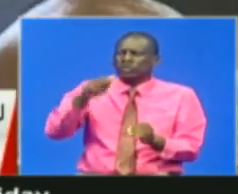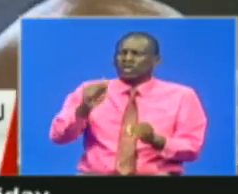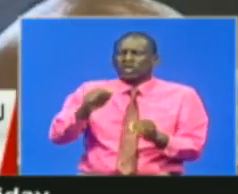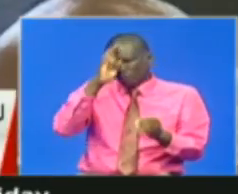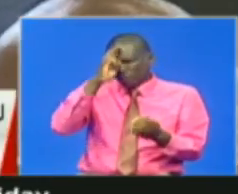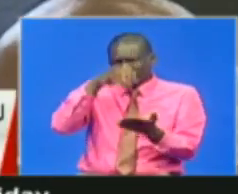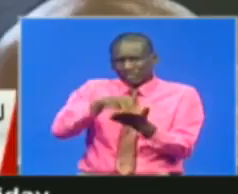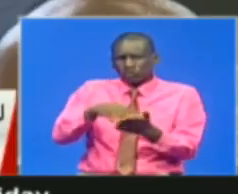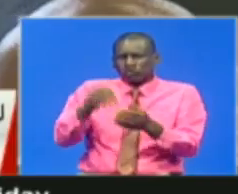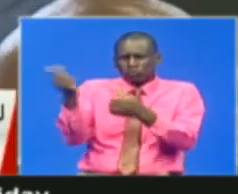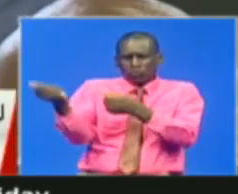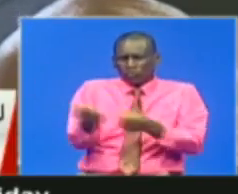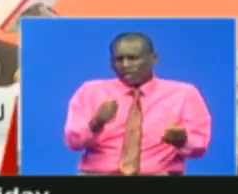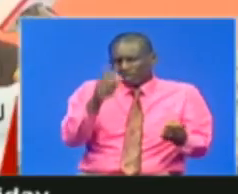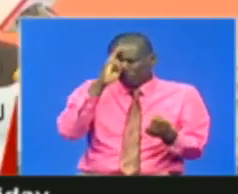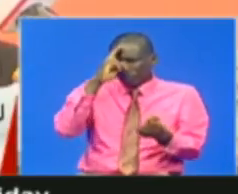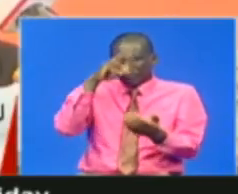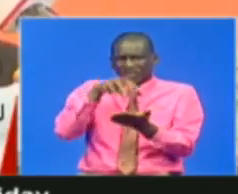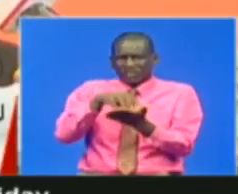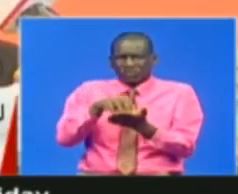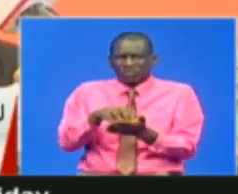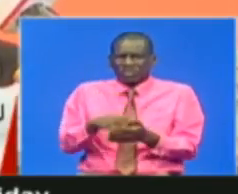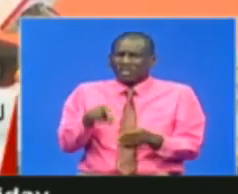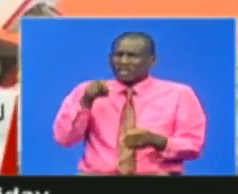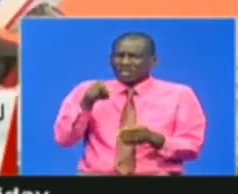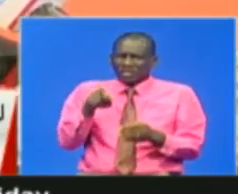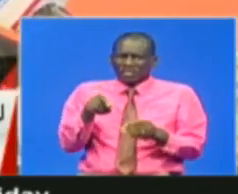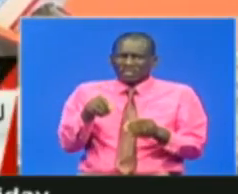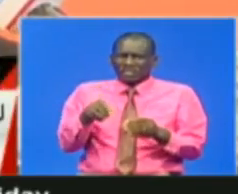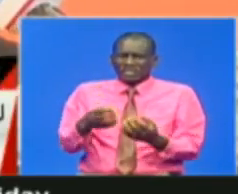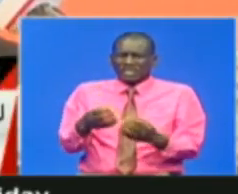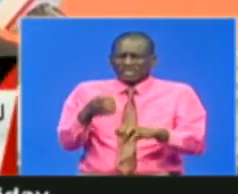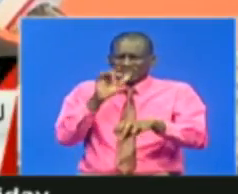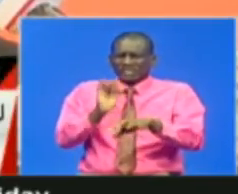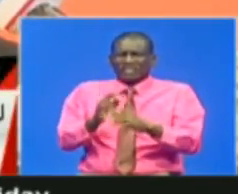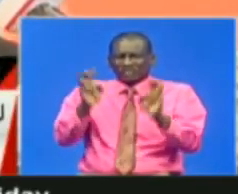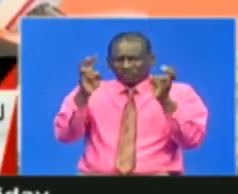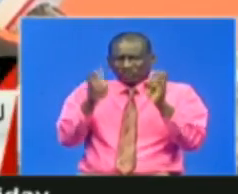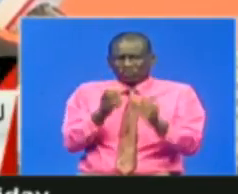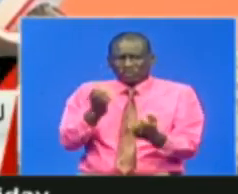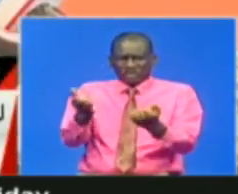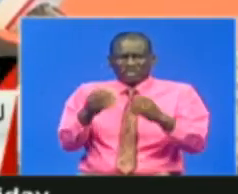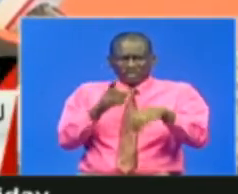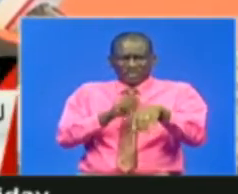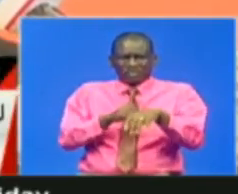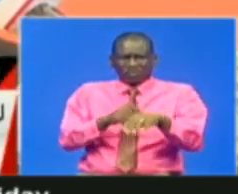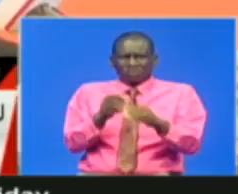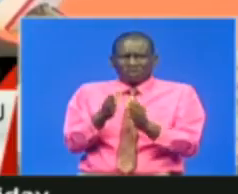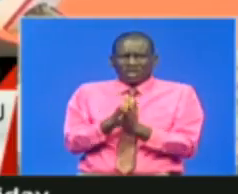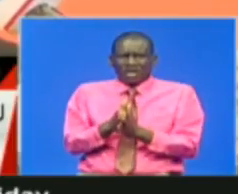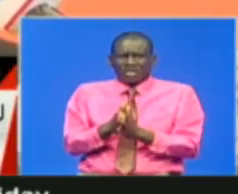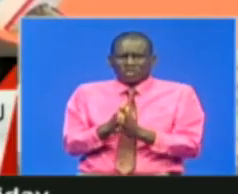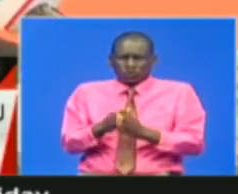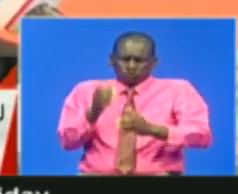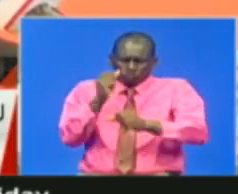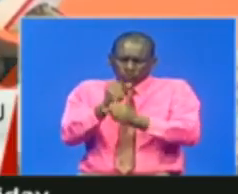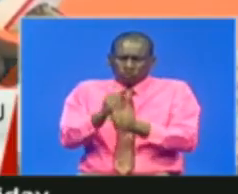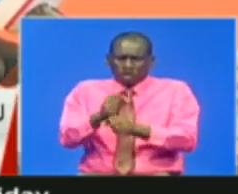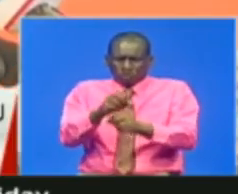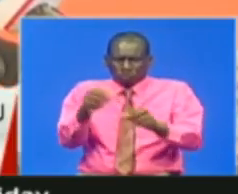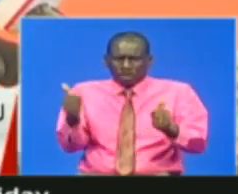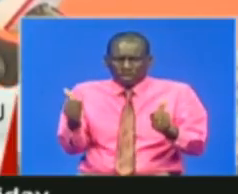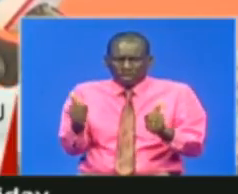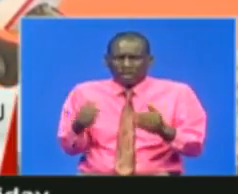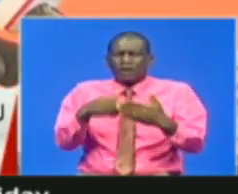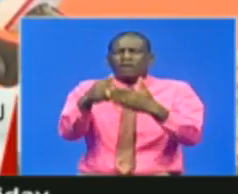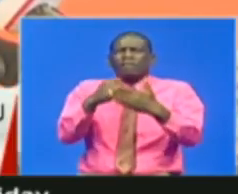to Muthaiga Police Station. This is a weighty issue that needs time and due diligence